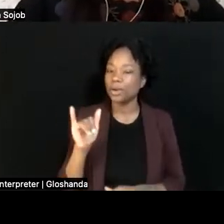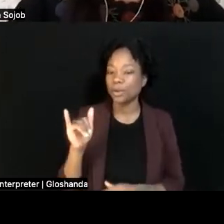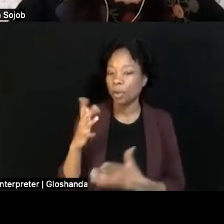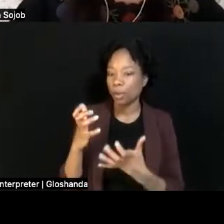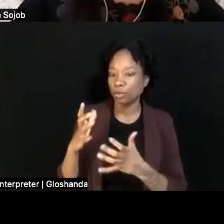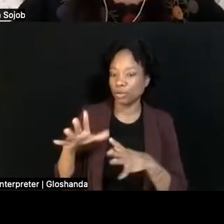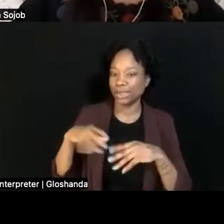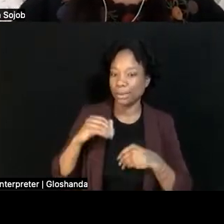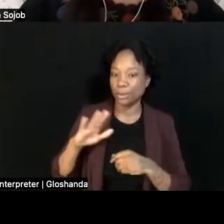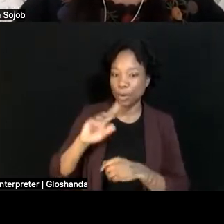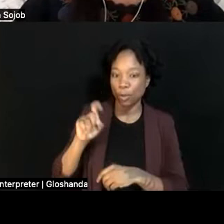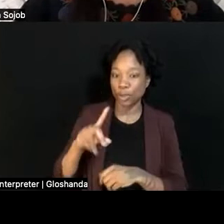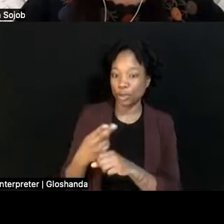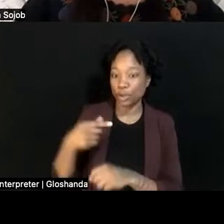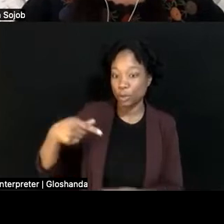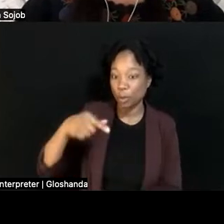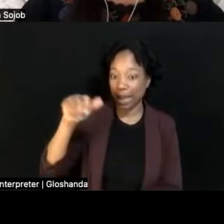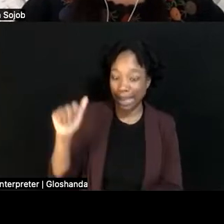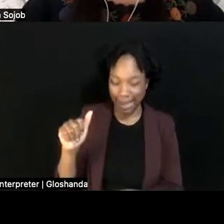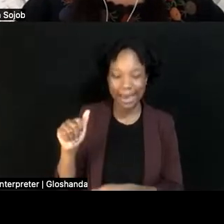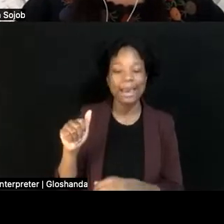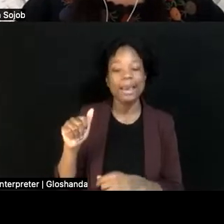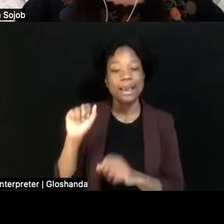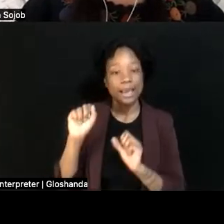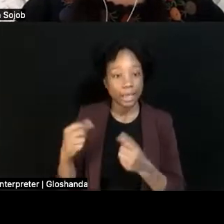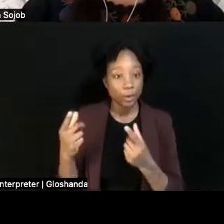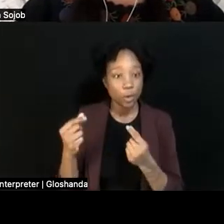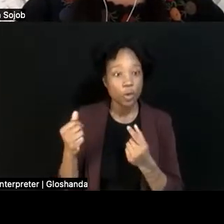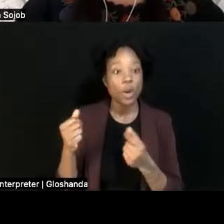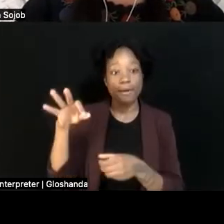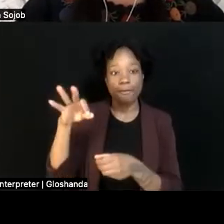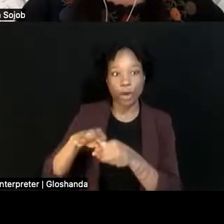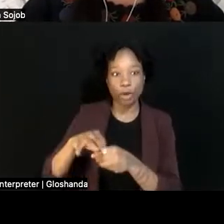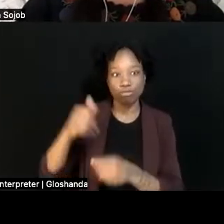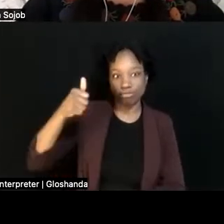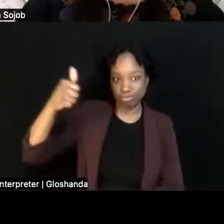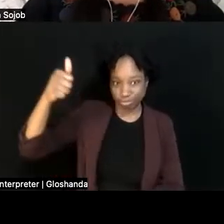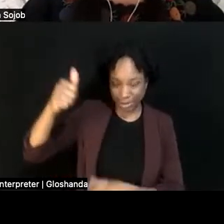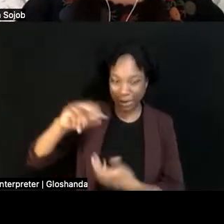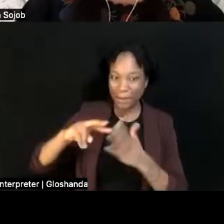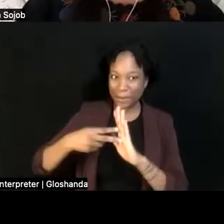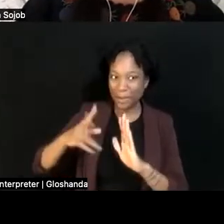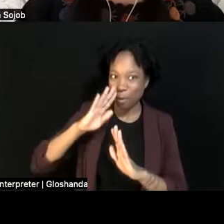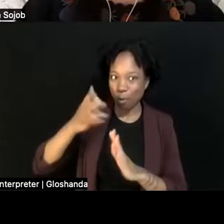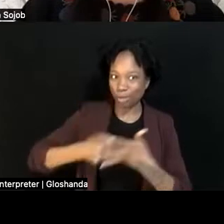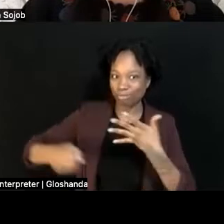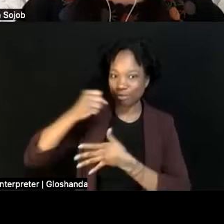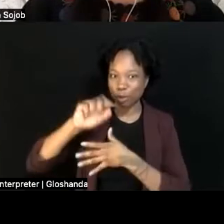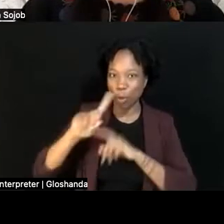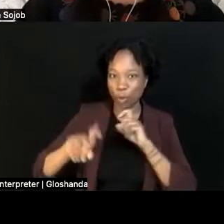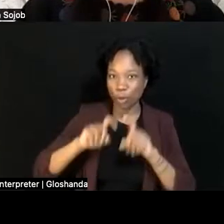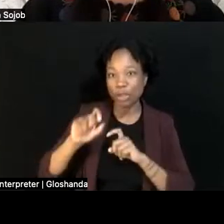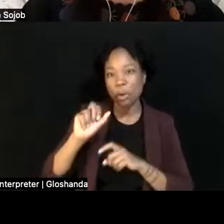can vote them up or drop them wherever is accessible for you. So this panel is really exciting to me today because it's